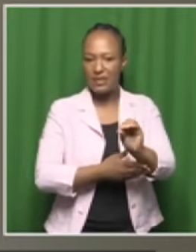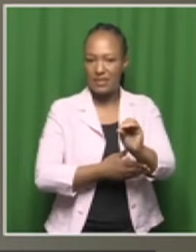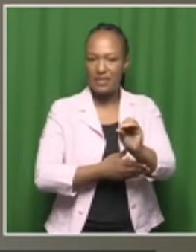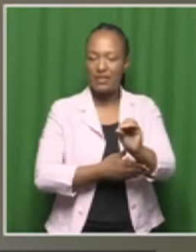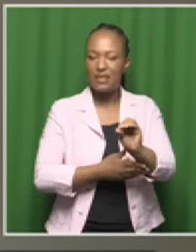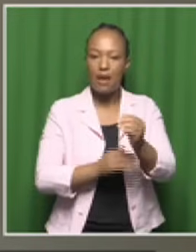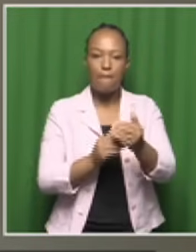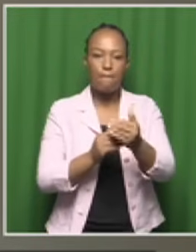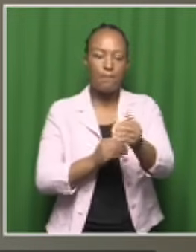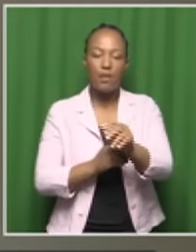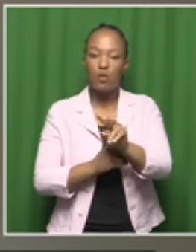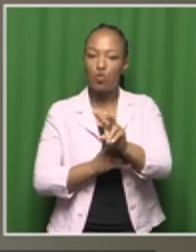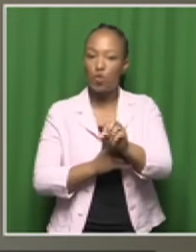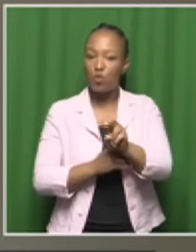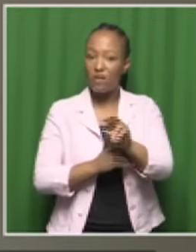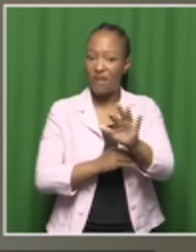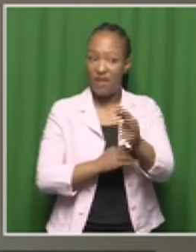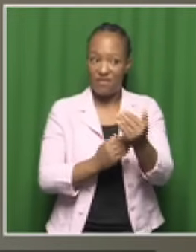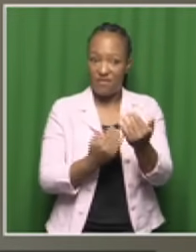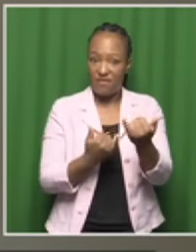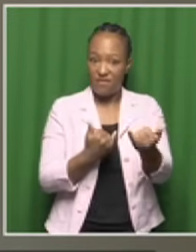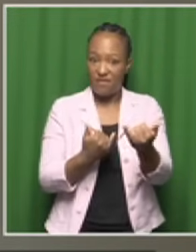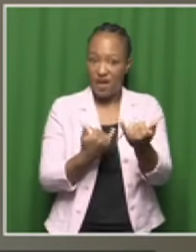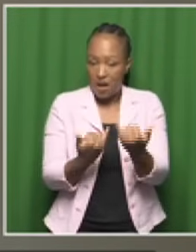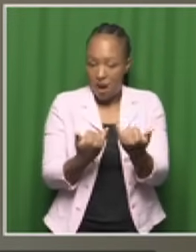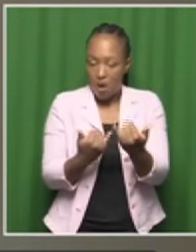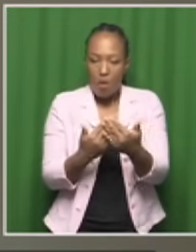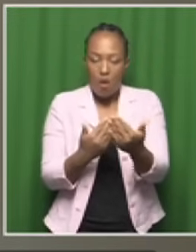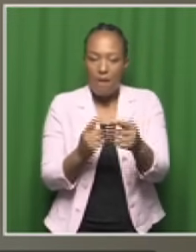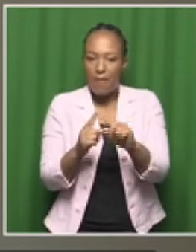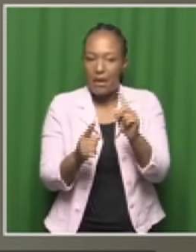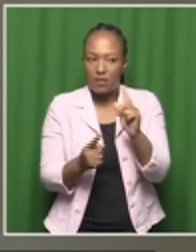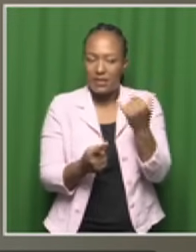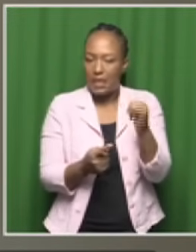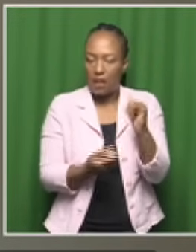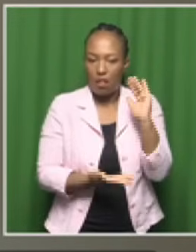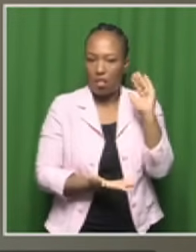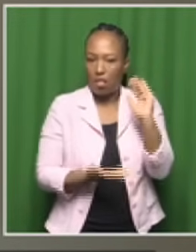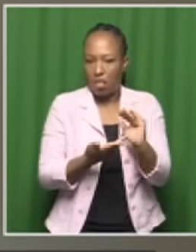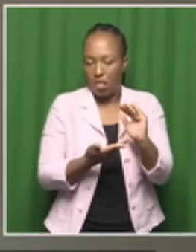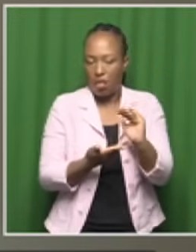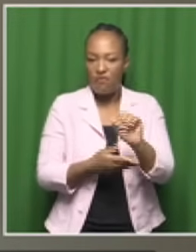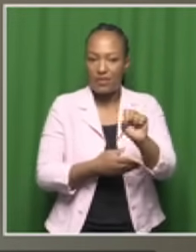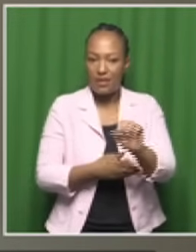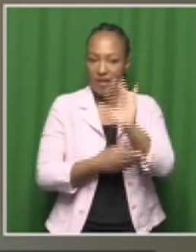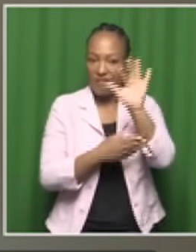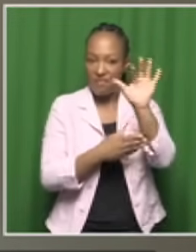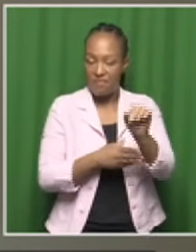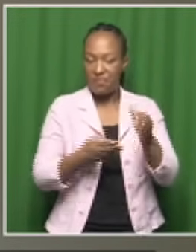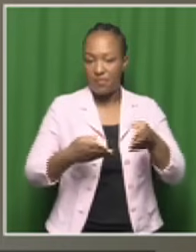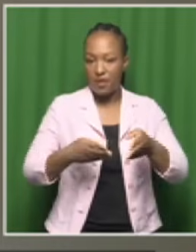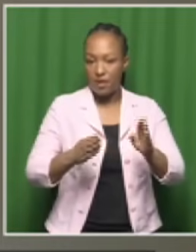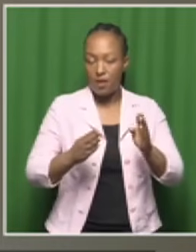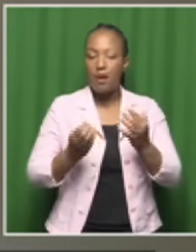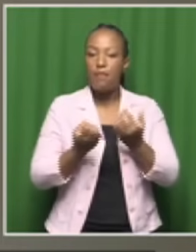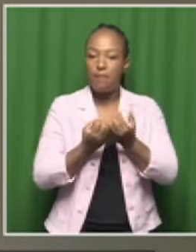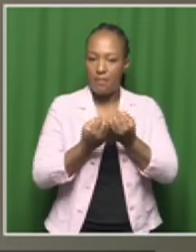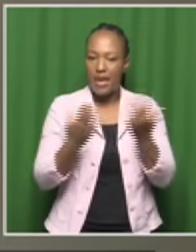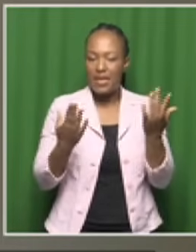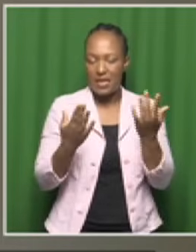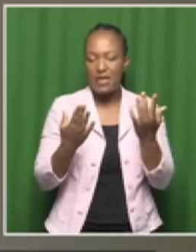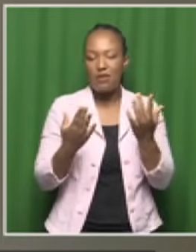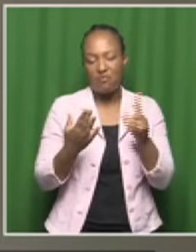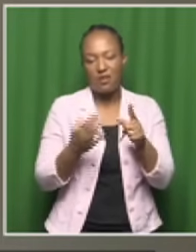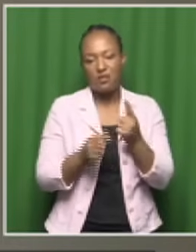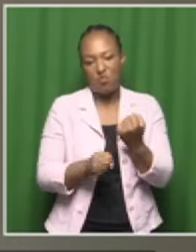even seen more than 20% reduction in terms of road fatalities on South African roads. So definitely a lot more work needs to be